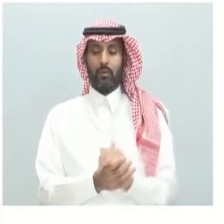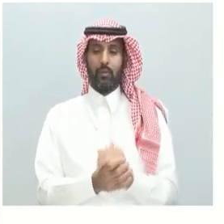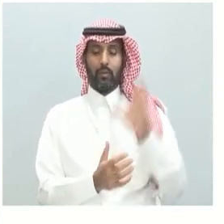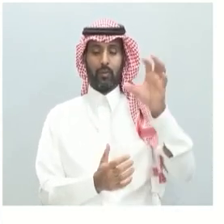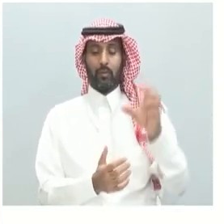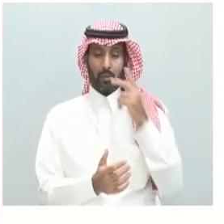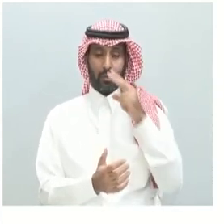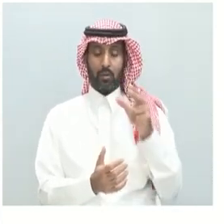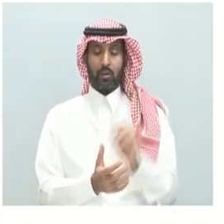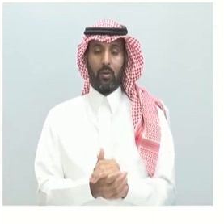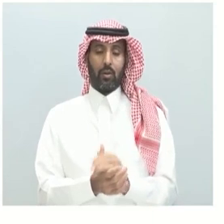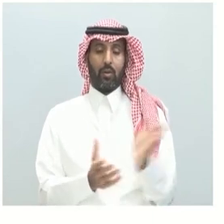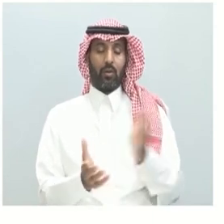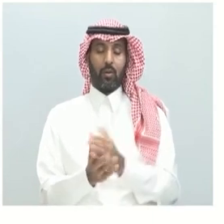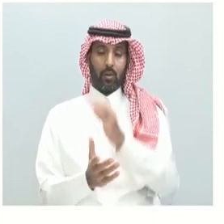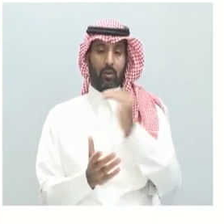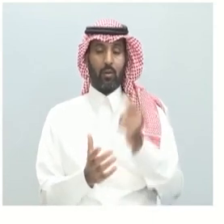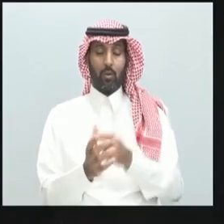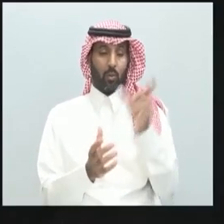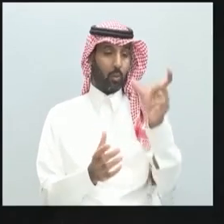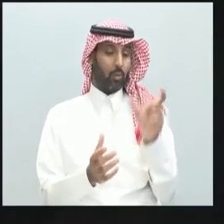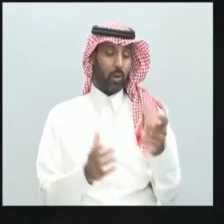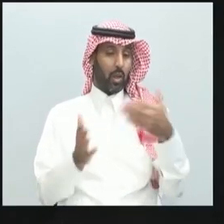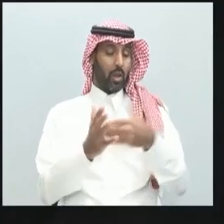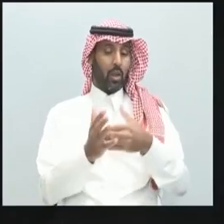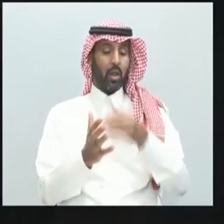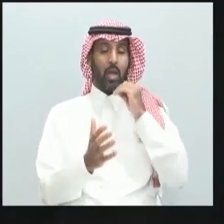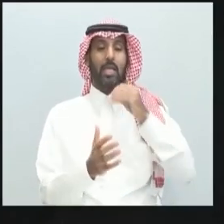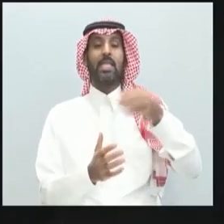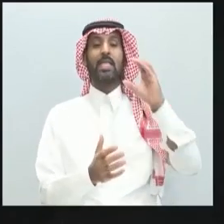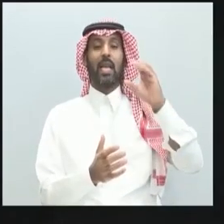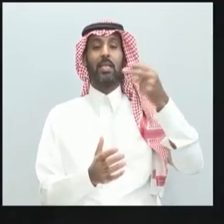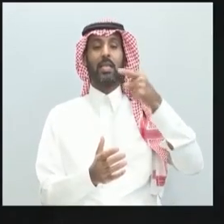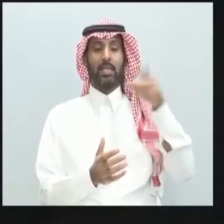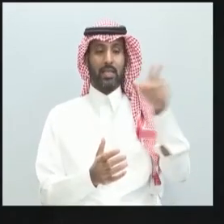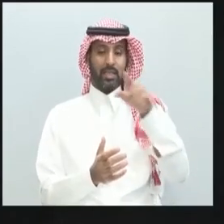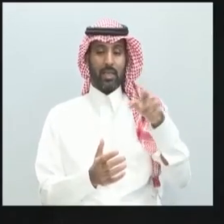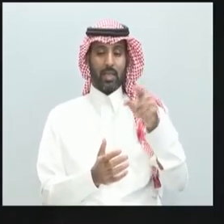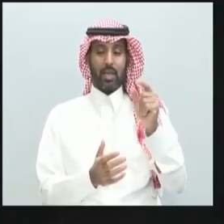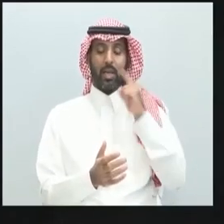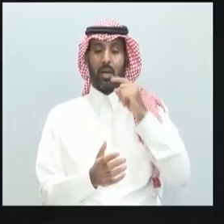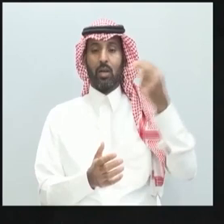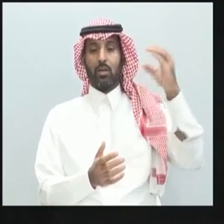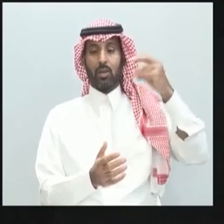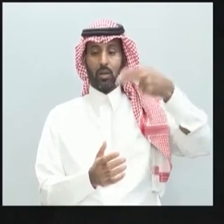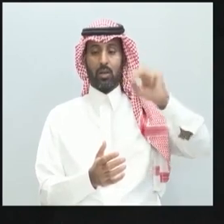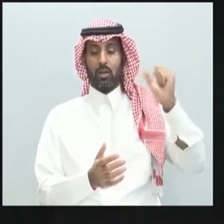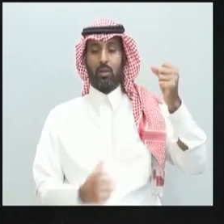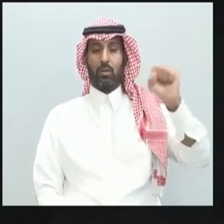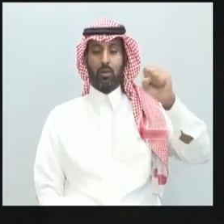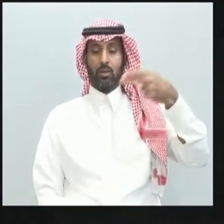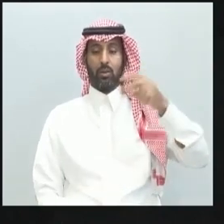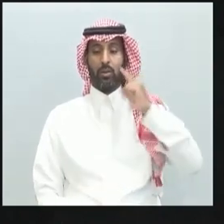example, relaxes. When a sentence, when a word ends with S, Z, or CH, SH, we